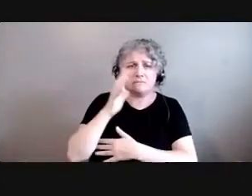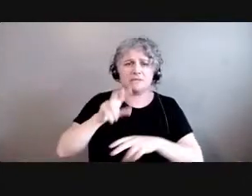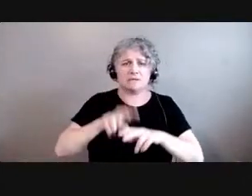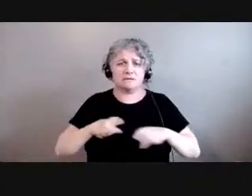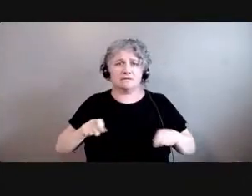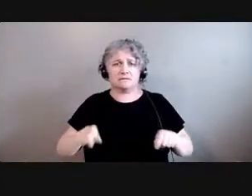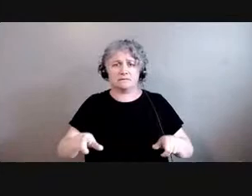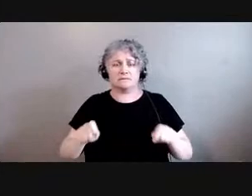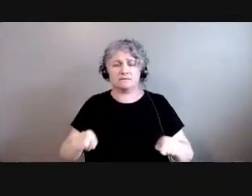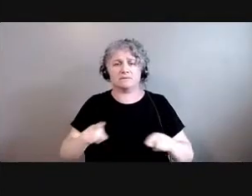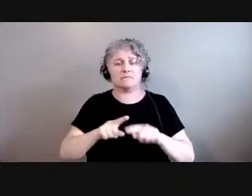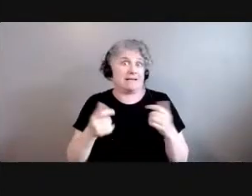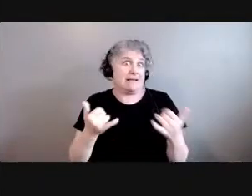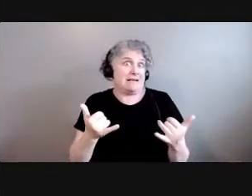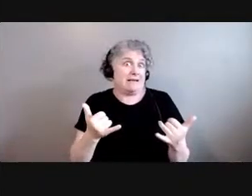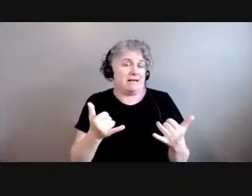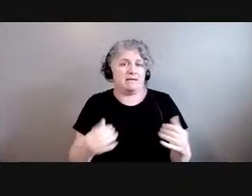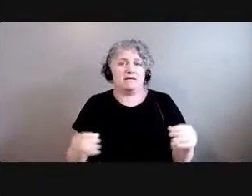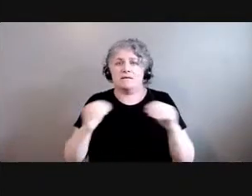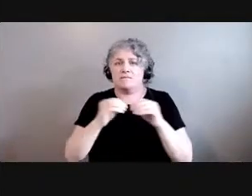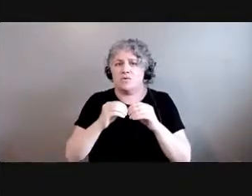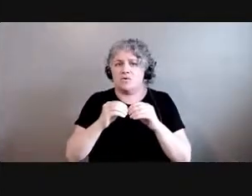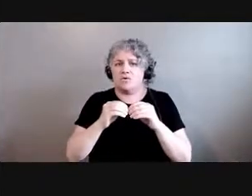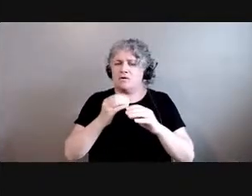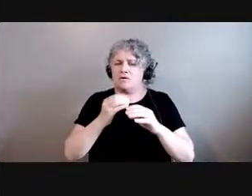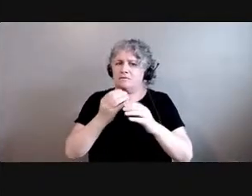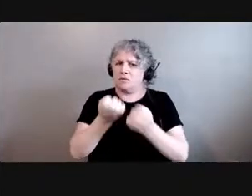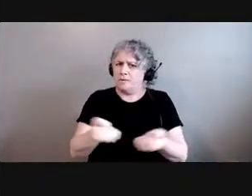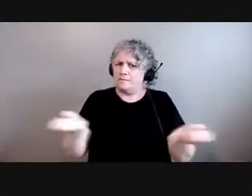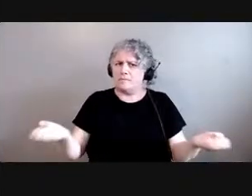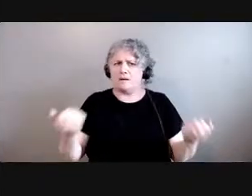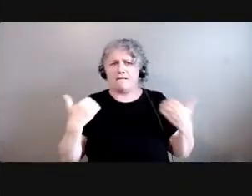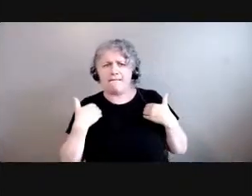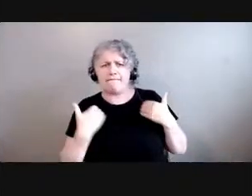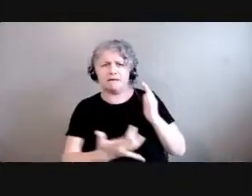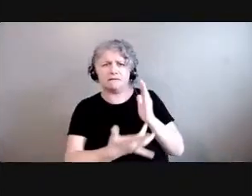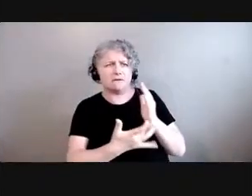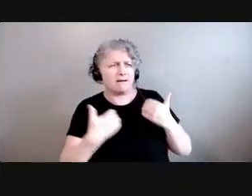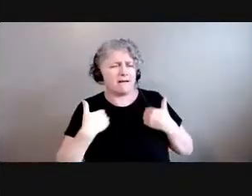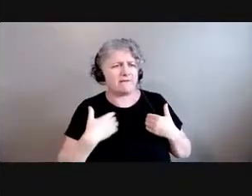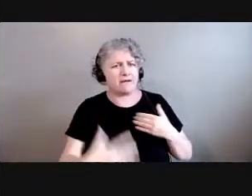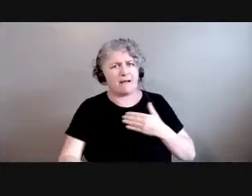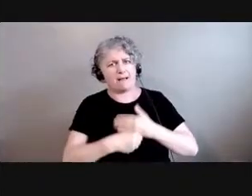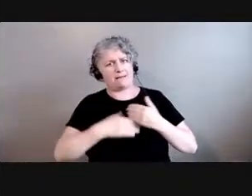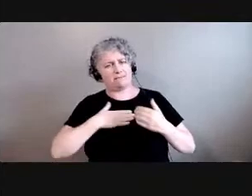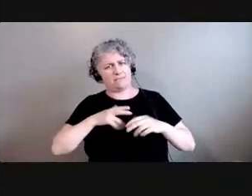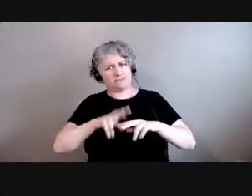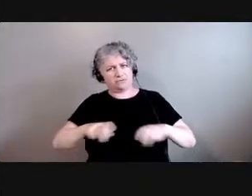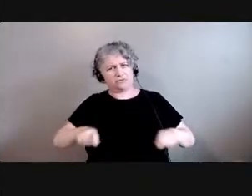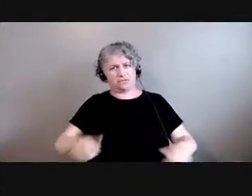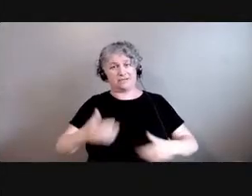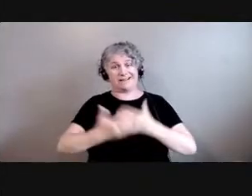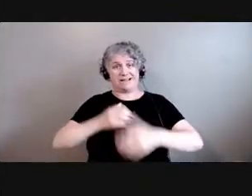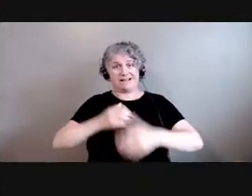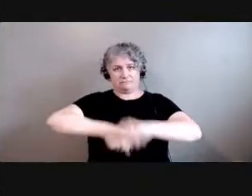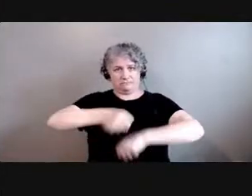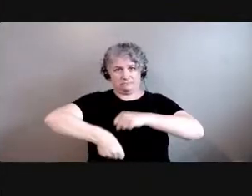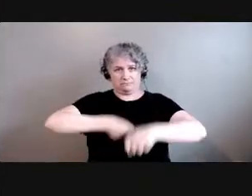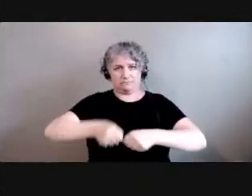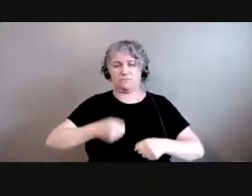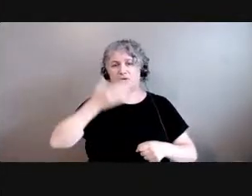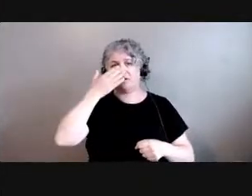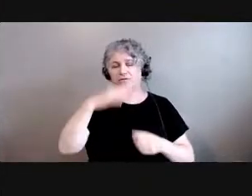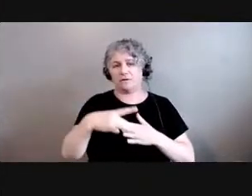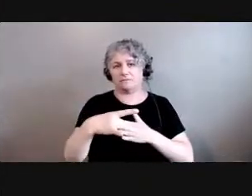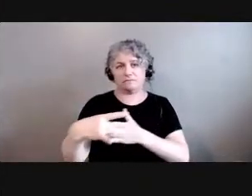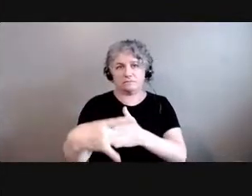but there's now a lot more accessible equipment that I can add onto my chair, whether it is a hand cycle, where there's a front drive wheel that